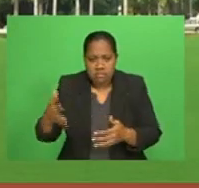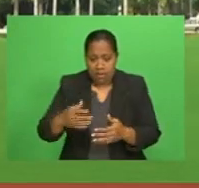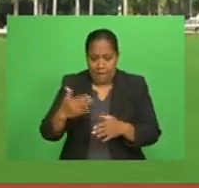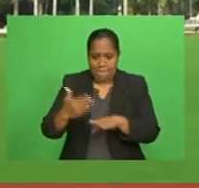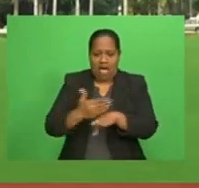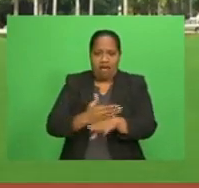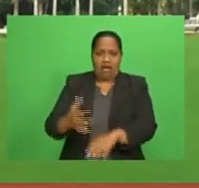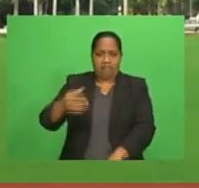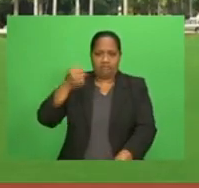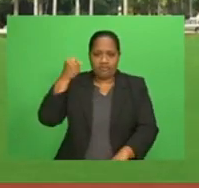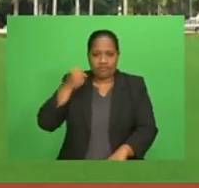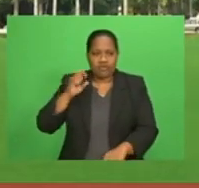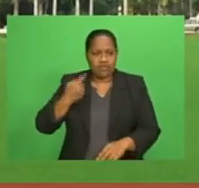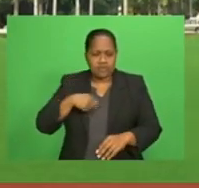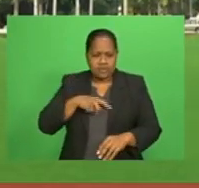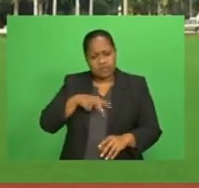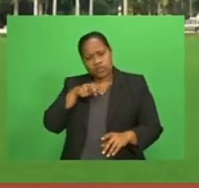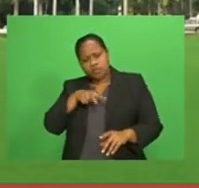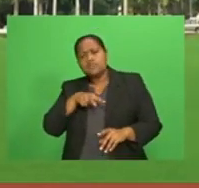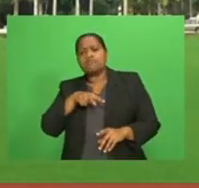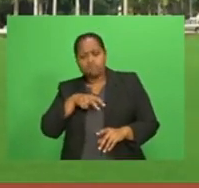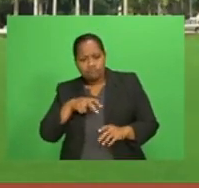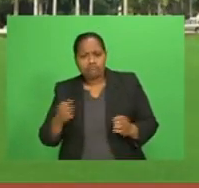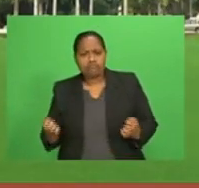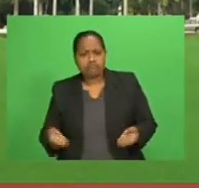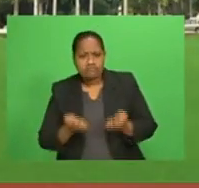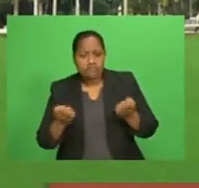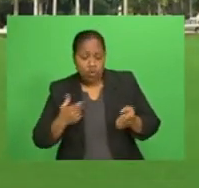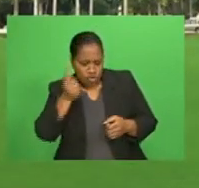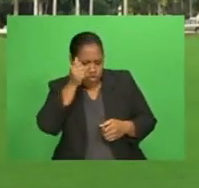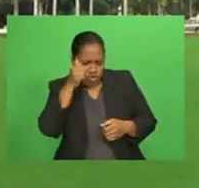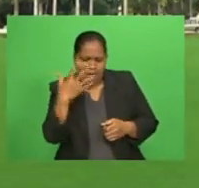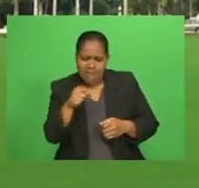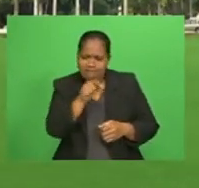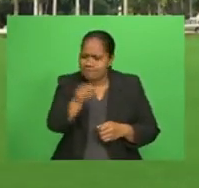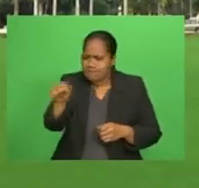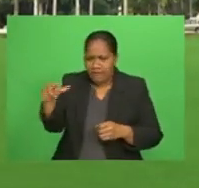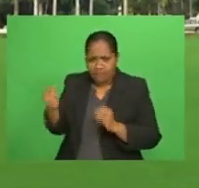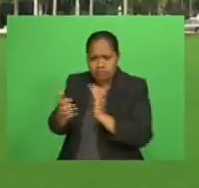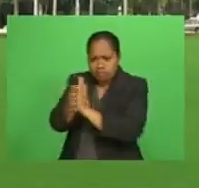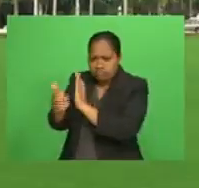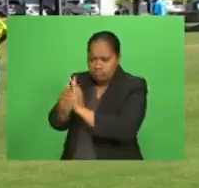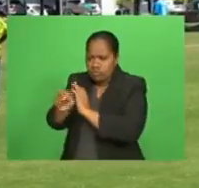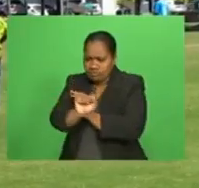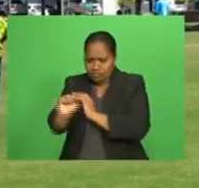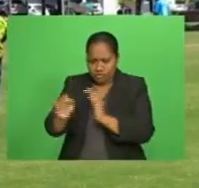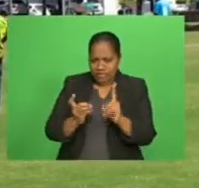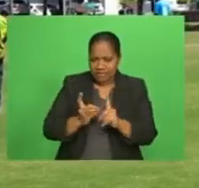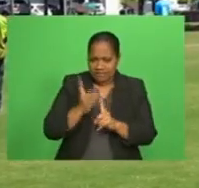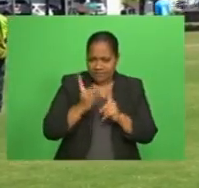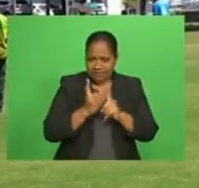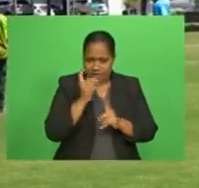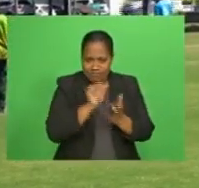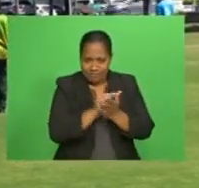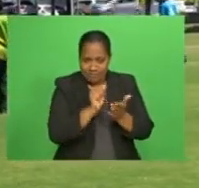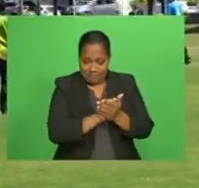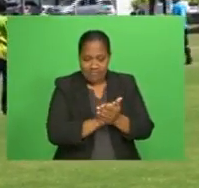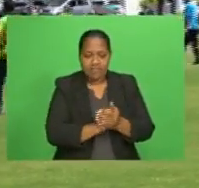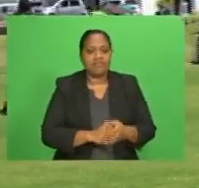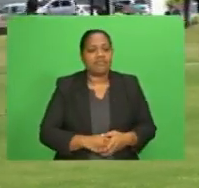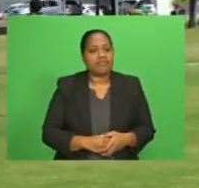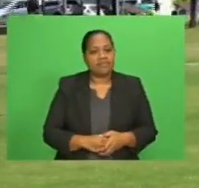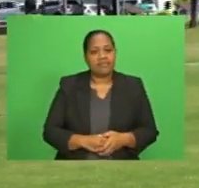perspective, it's encouraging as well. We know that there are talents out there which we can further develop. The players identified have